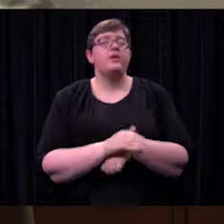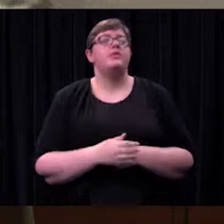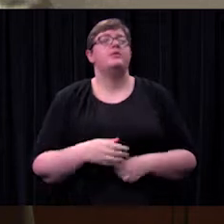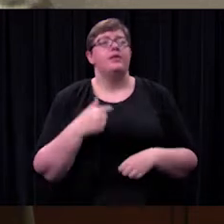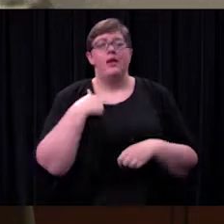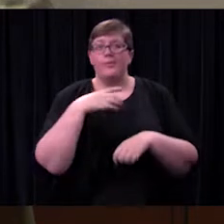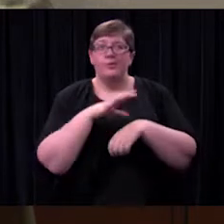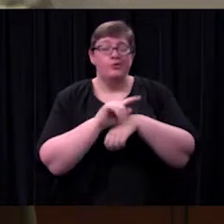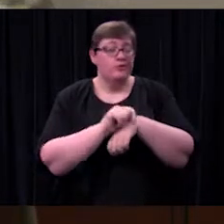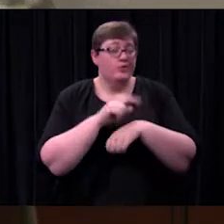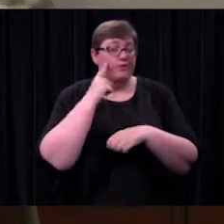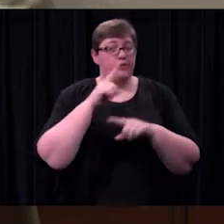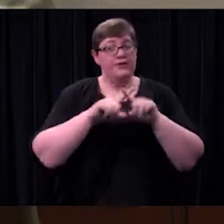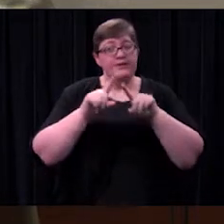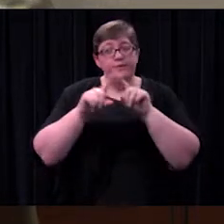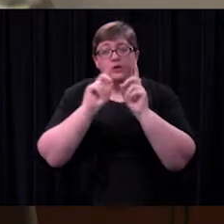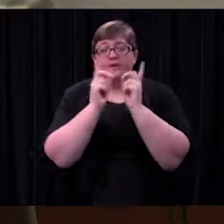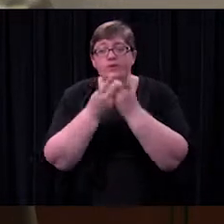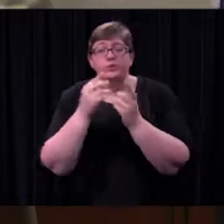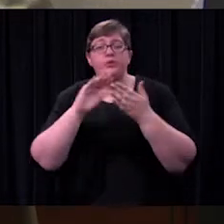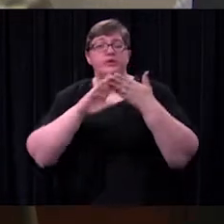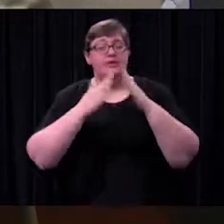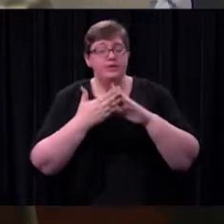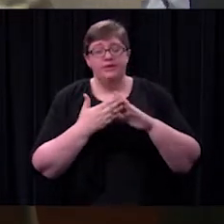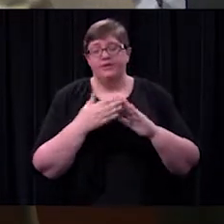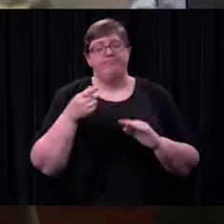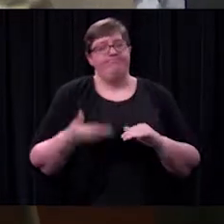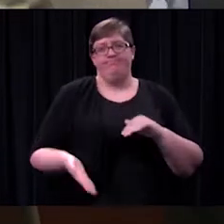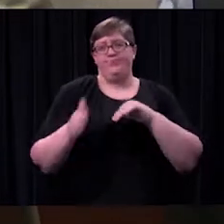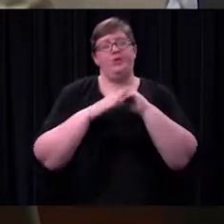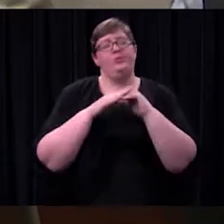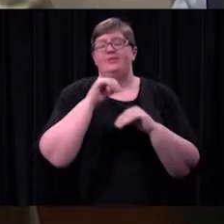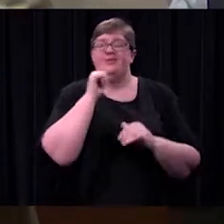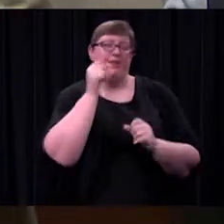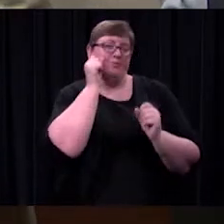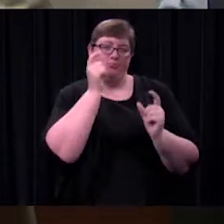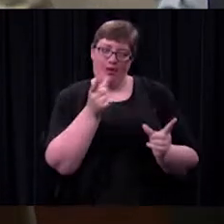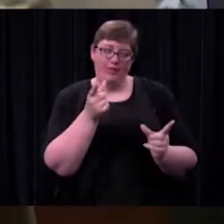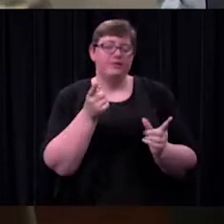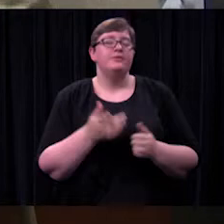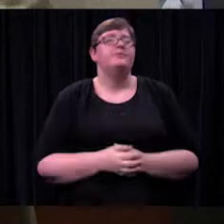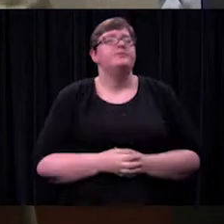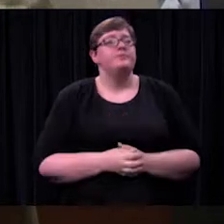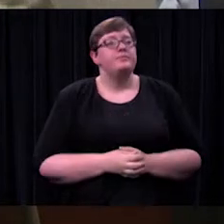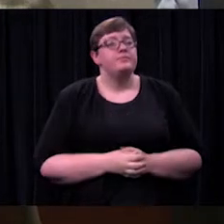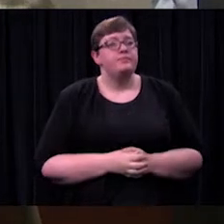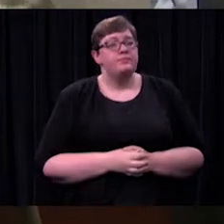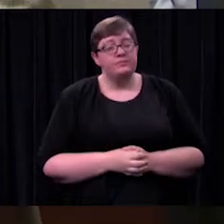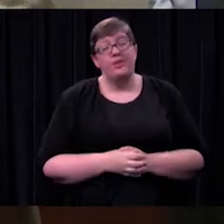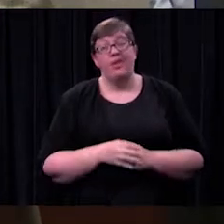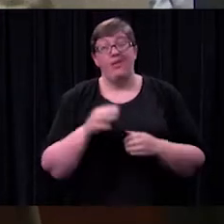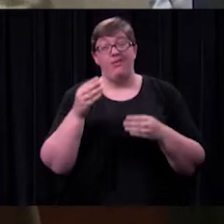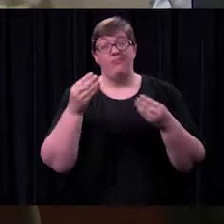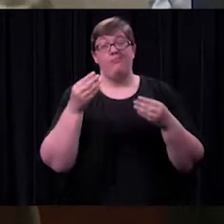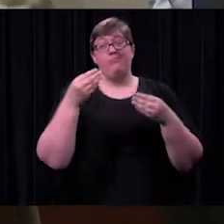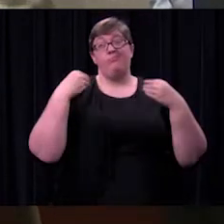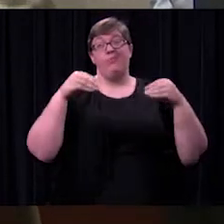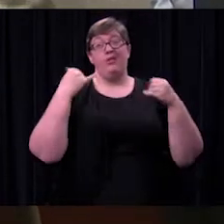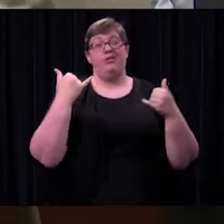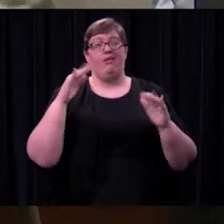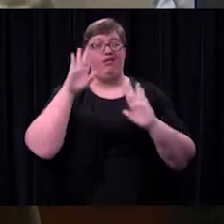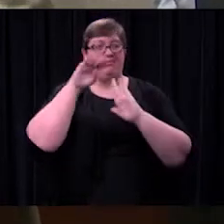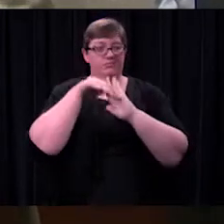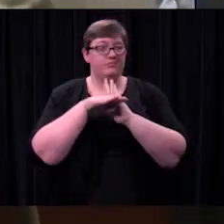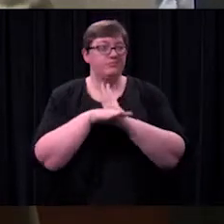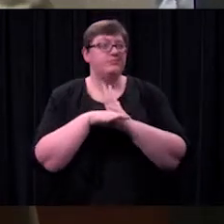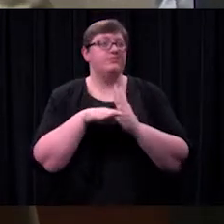and cities, this increase comes of no surprise. The market continues to deteriorate. It's actually in the last 60 days,